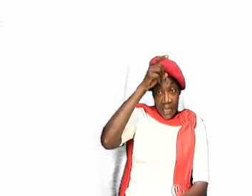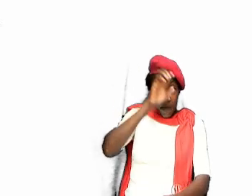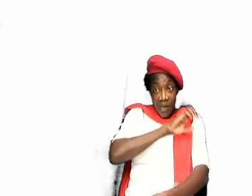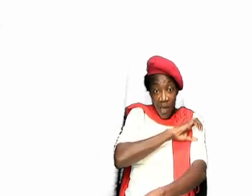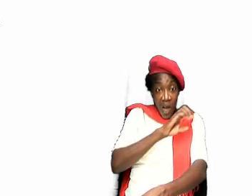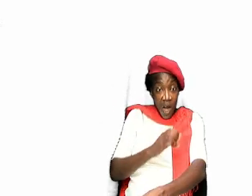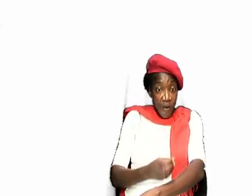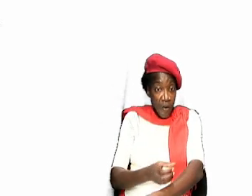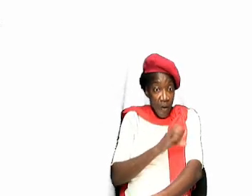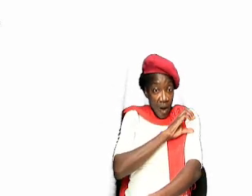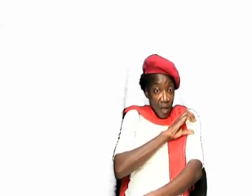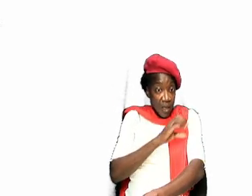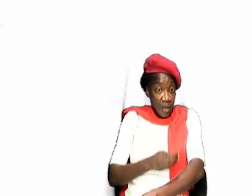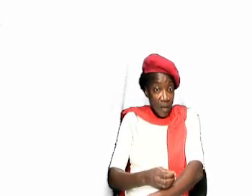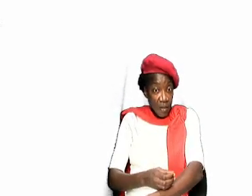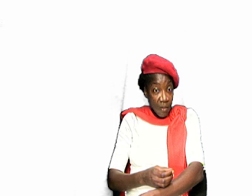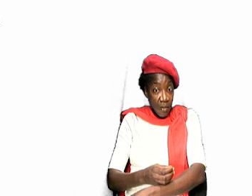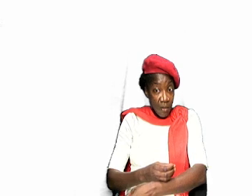word.